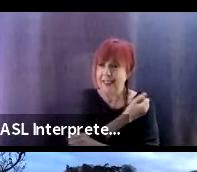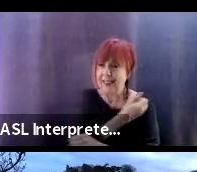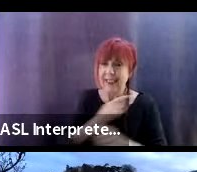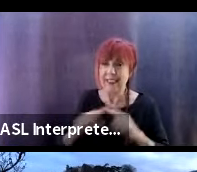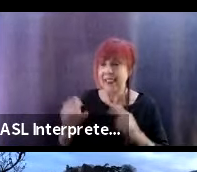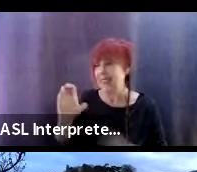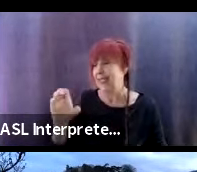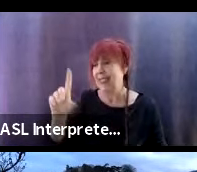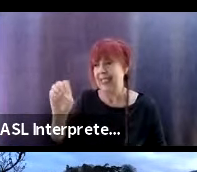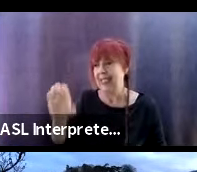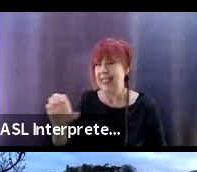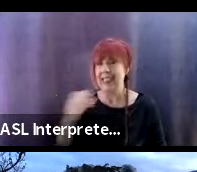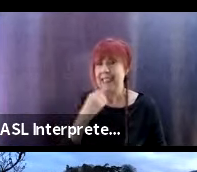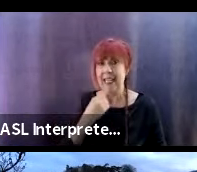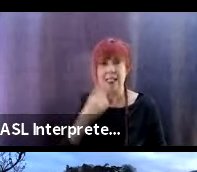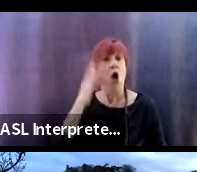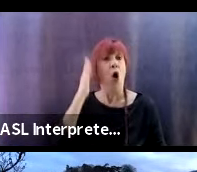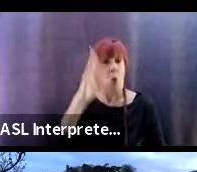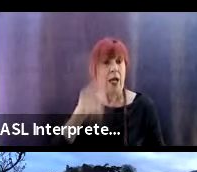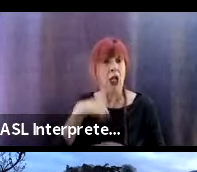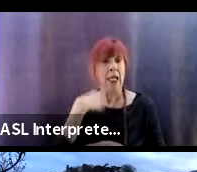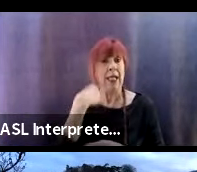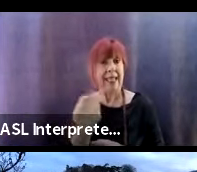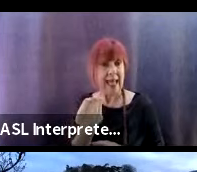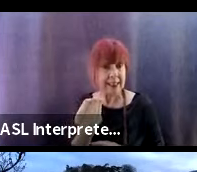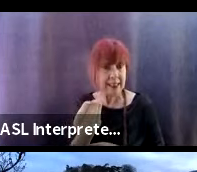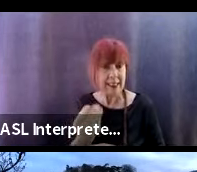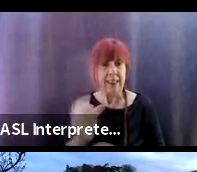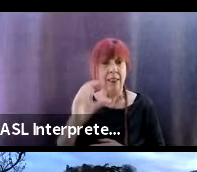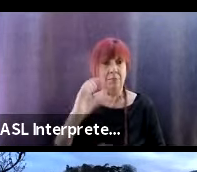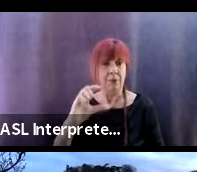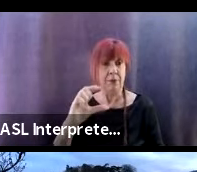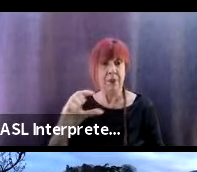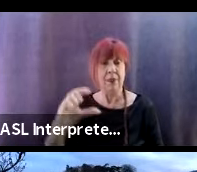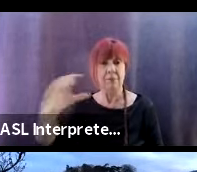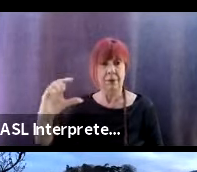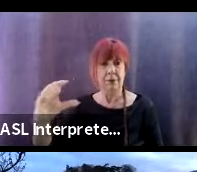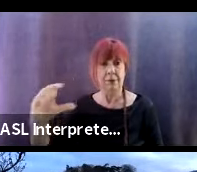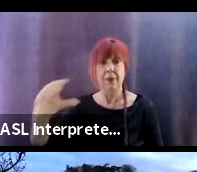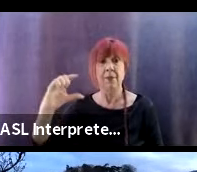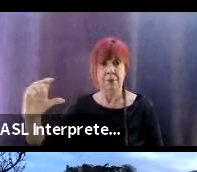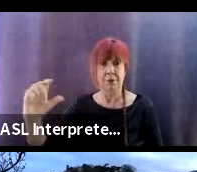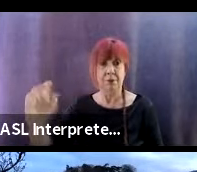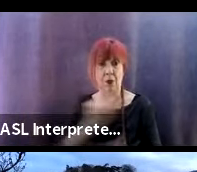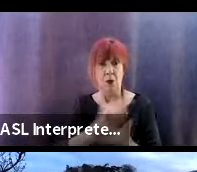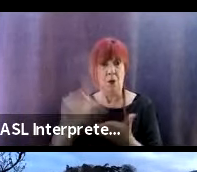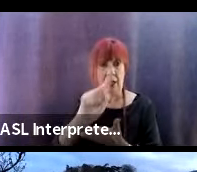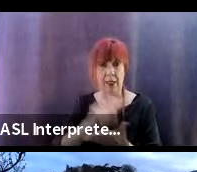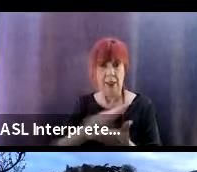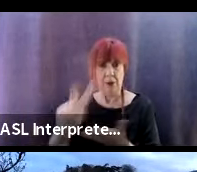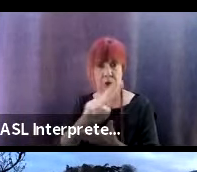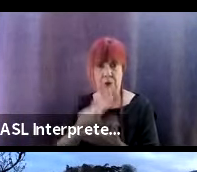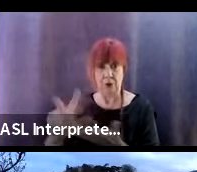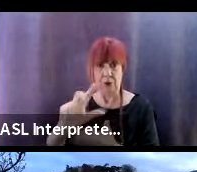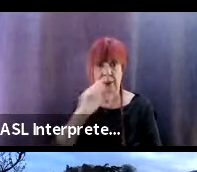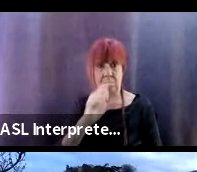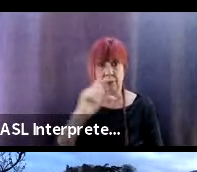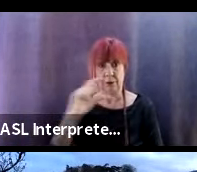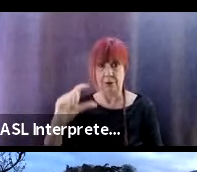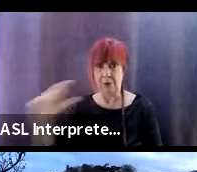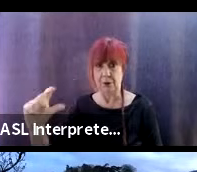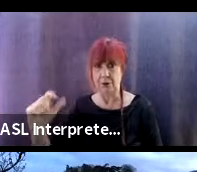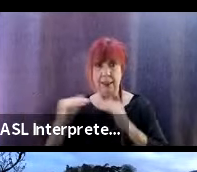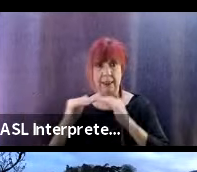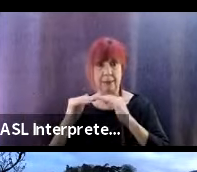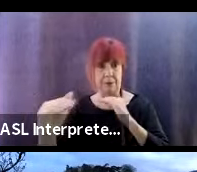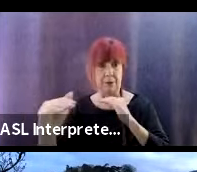And when we look at these different projections that change week to week, we try to look at, when, after March 15th, I think I saw a question in the chat